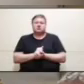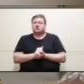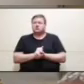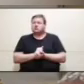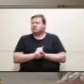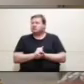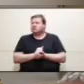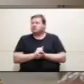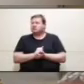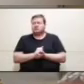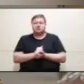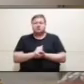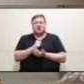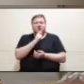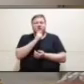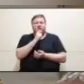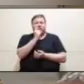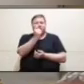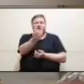Let's pass the mic.